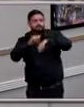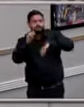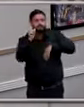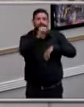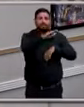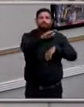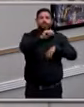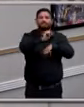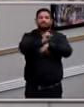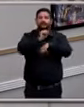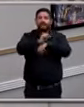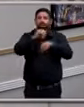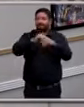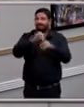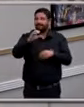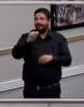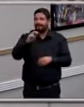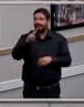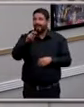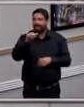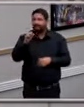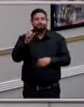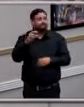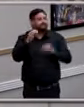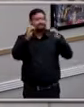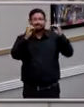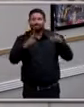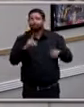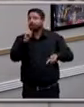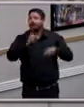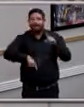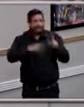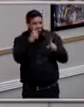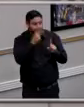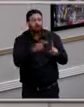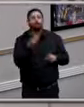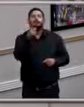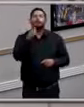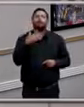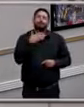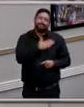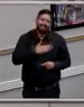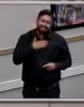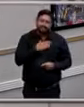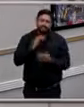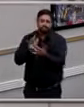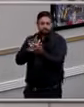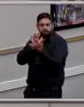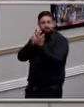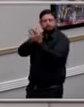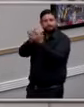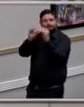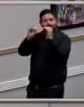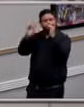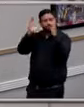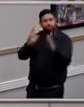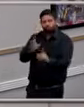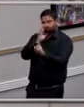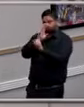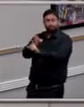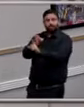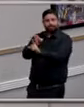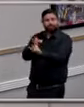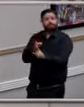but somehow the teacher is not being able to view them, I ask that you please contact the teacher directly, and if we need to